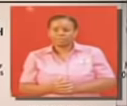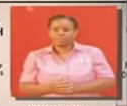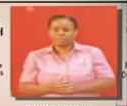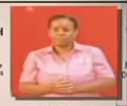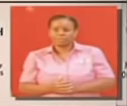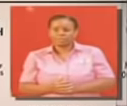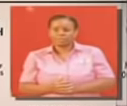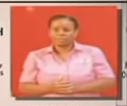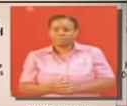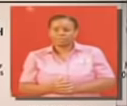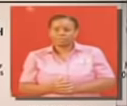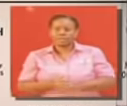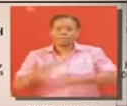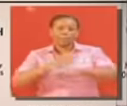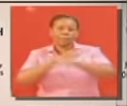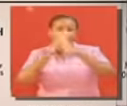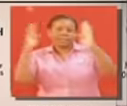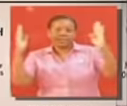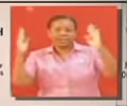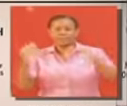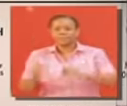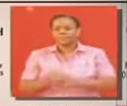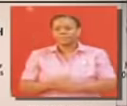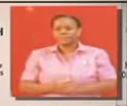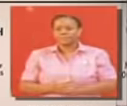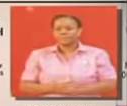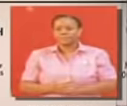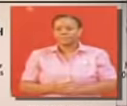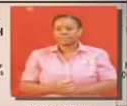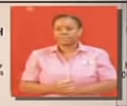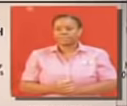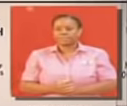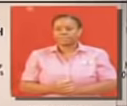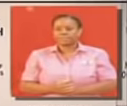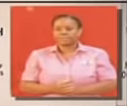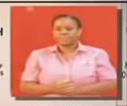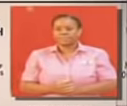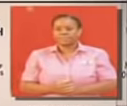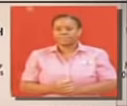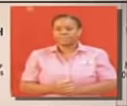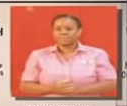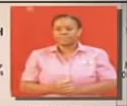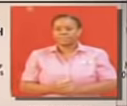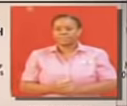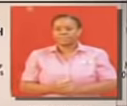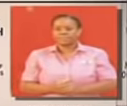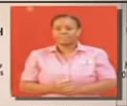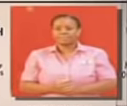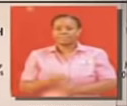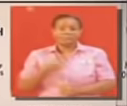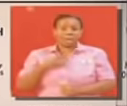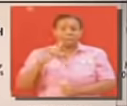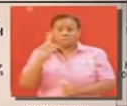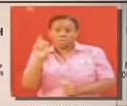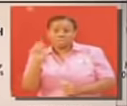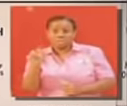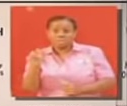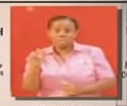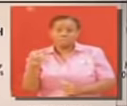Hi, good morning. This is Sweeney Gray from CNC3. I wanted to ask a question about the length of